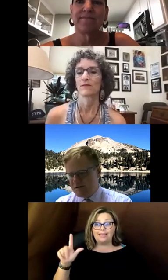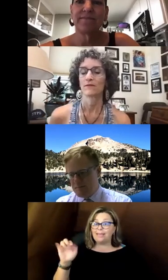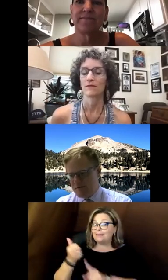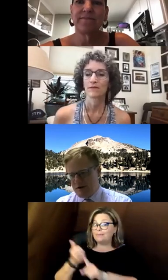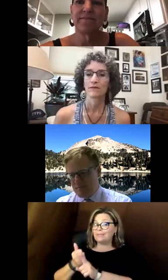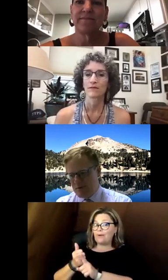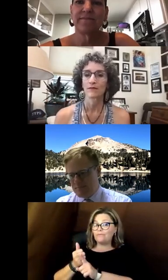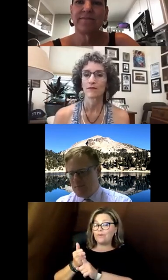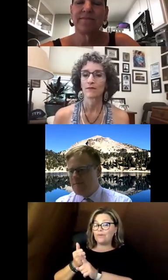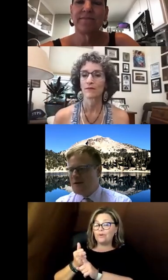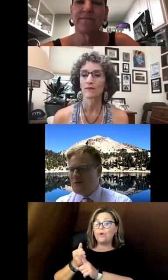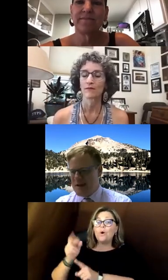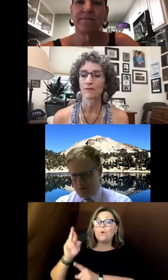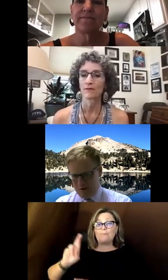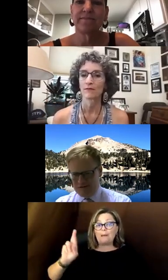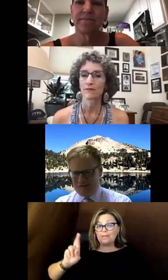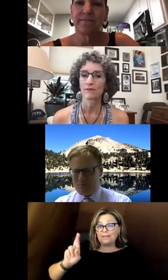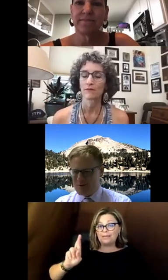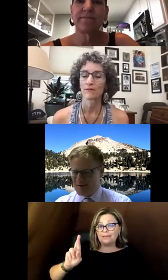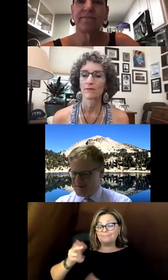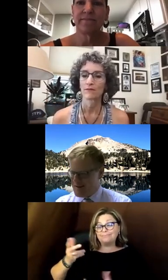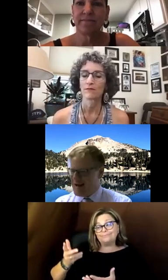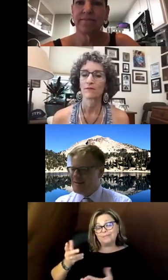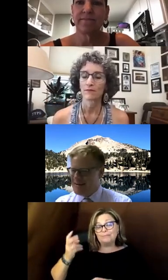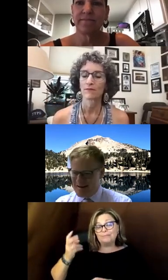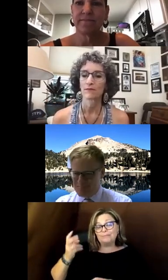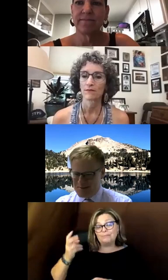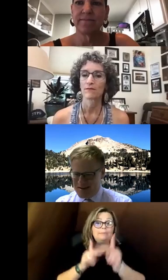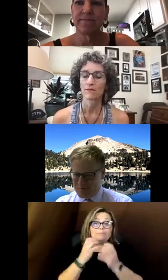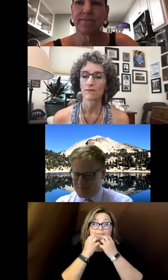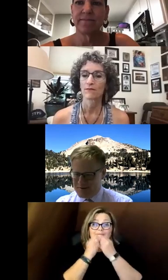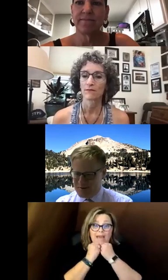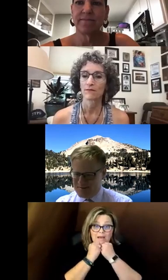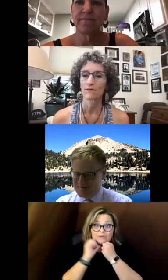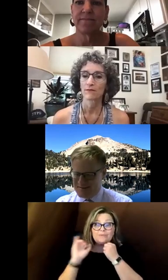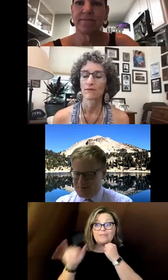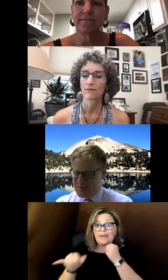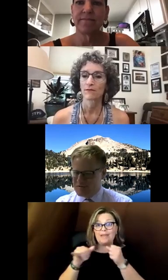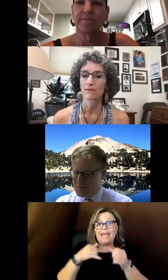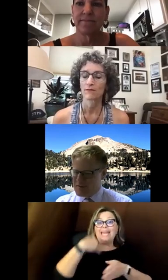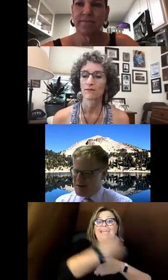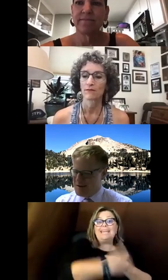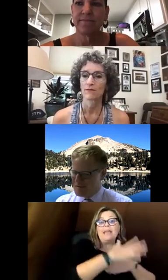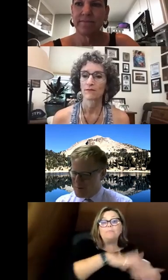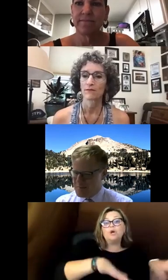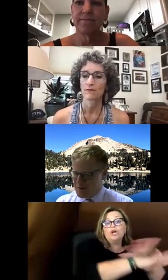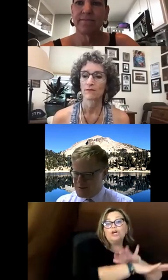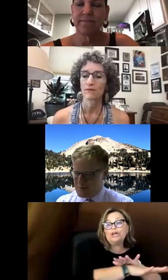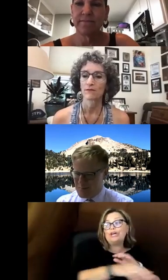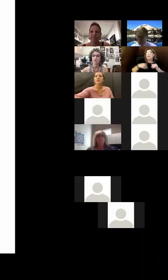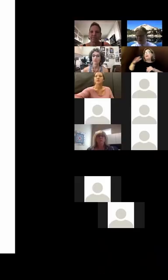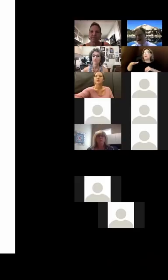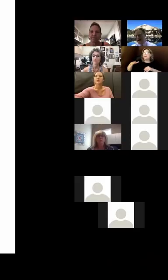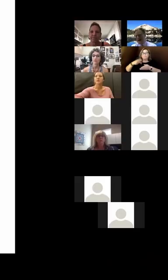those issues can be very hard. People value their neighborhoods and their property a lot, but they have different views of what that means for what other people can do